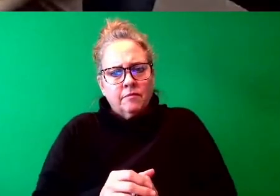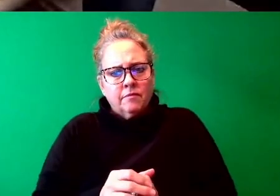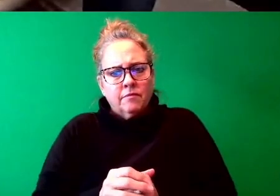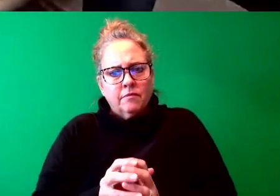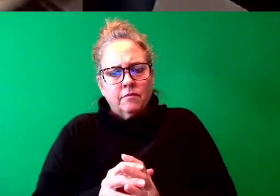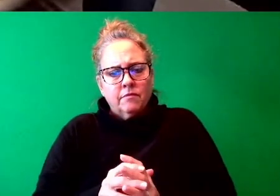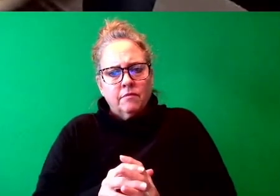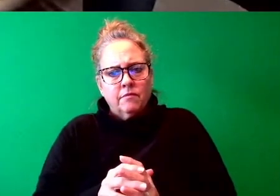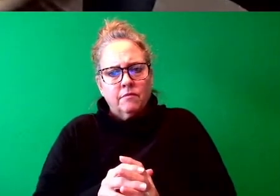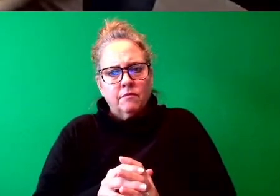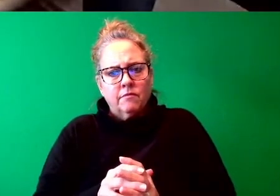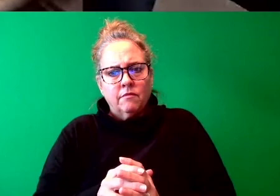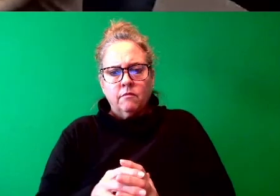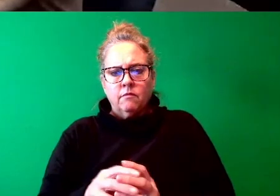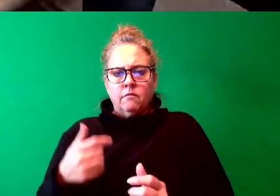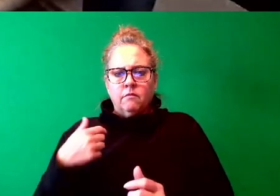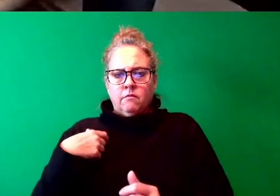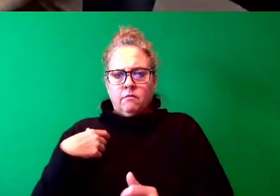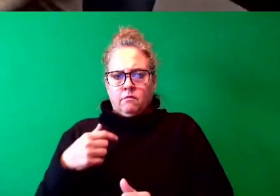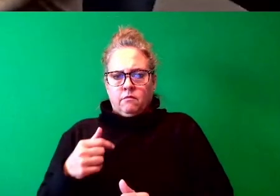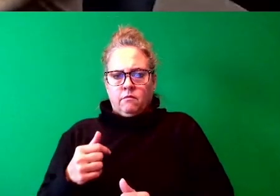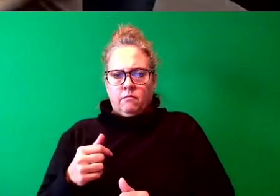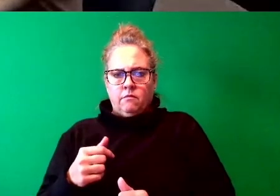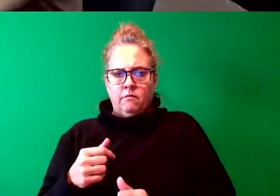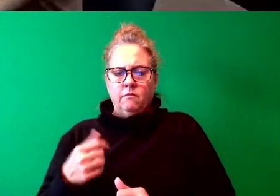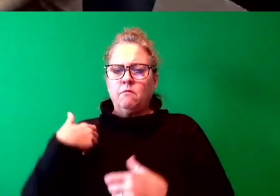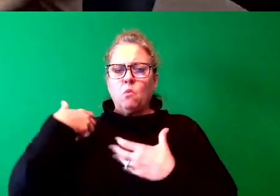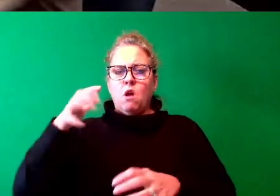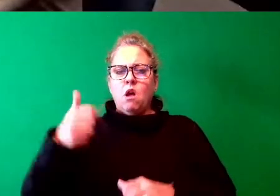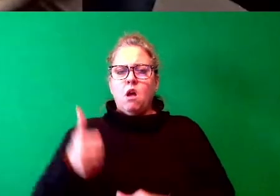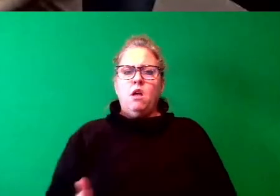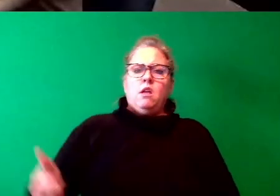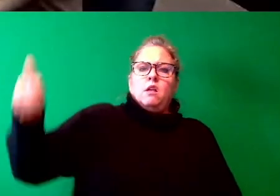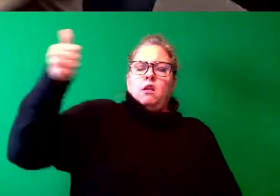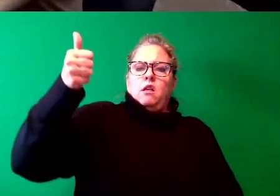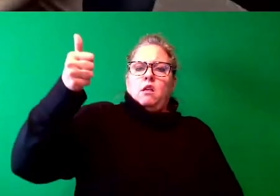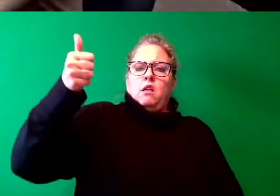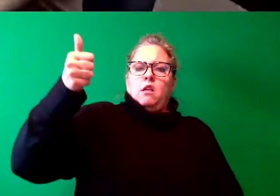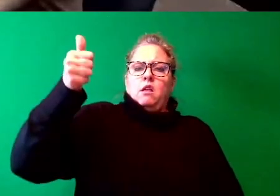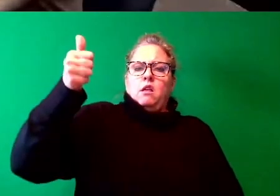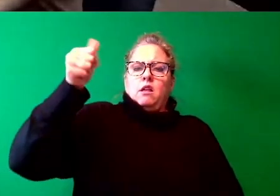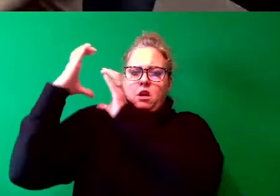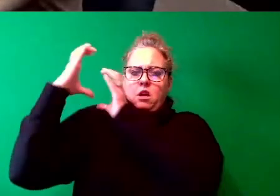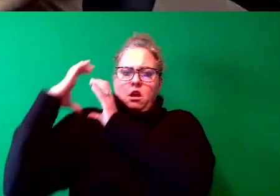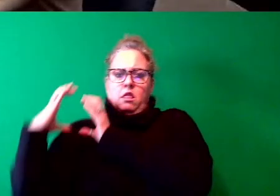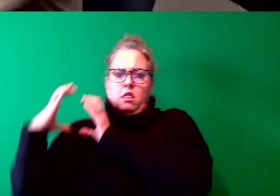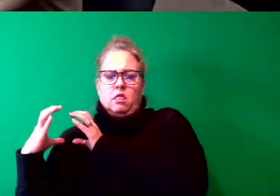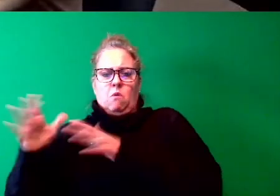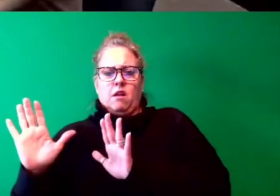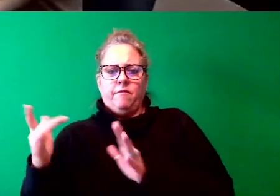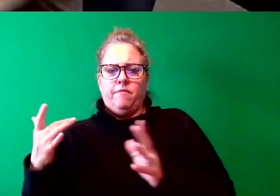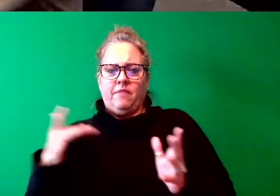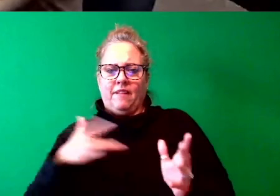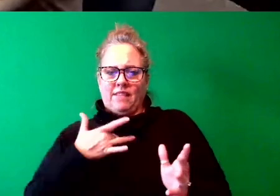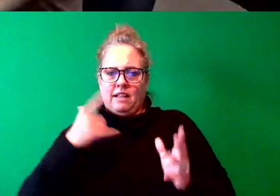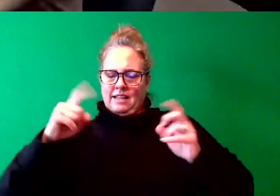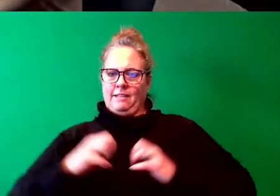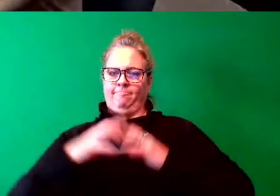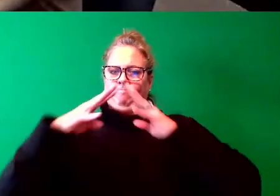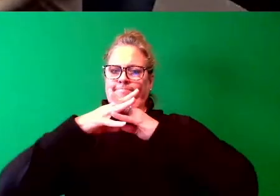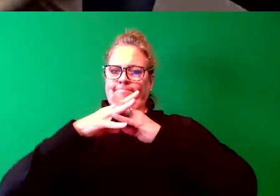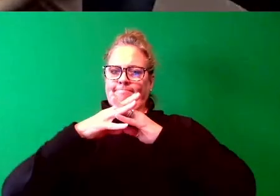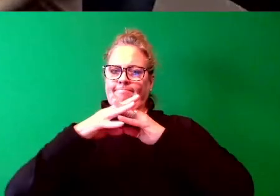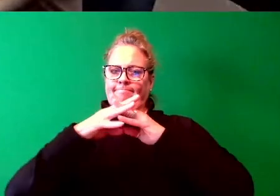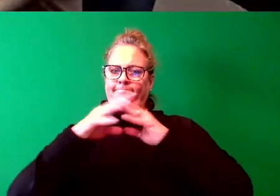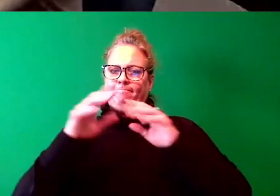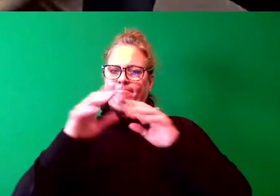like we're micromanaging her budget. So I feel like a work session where we try